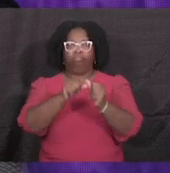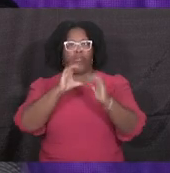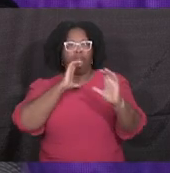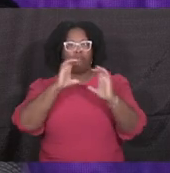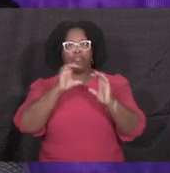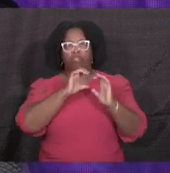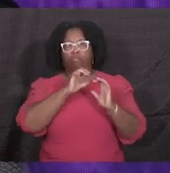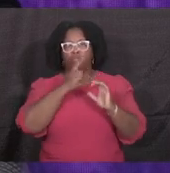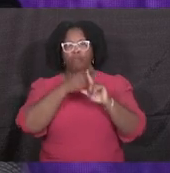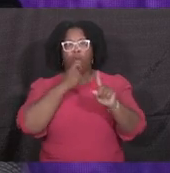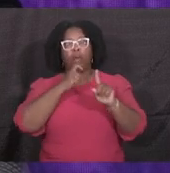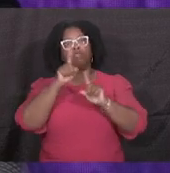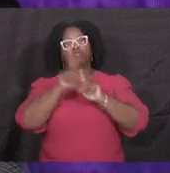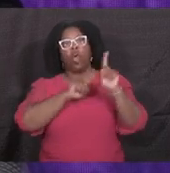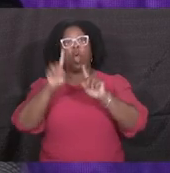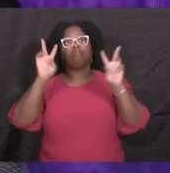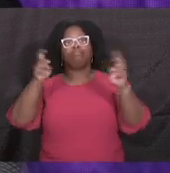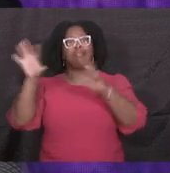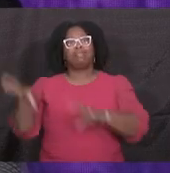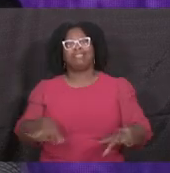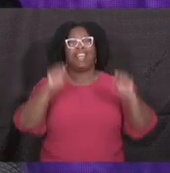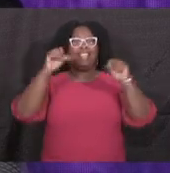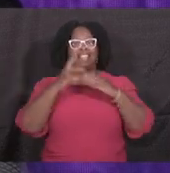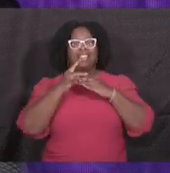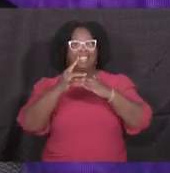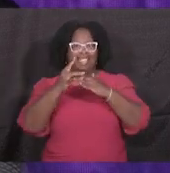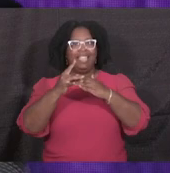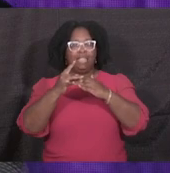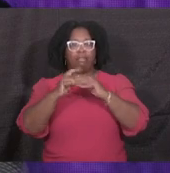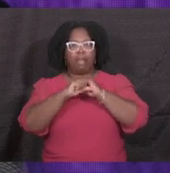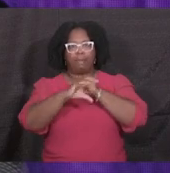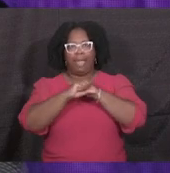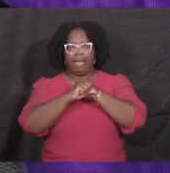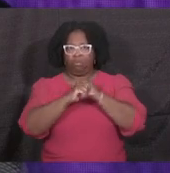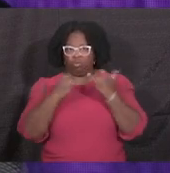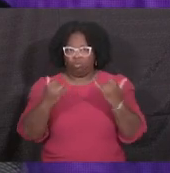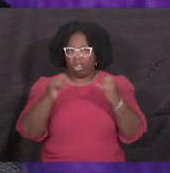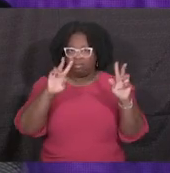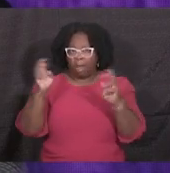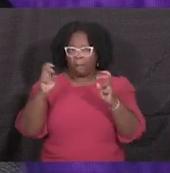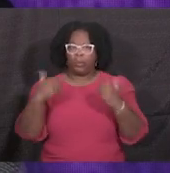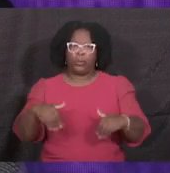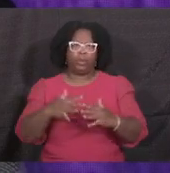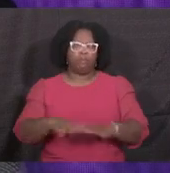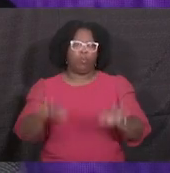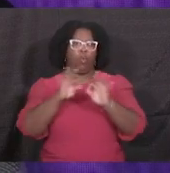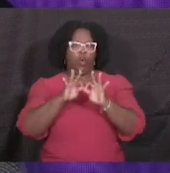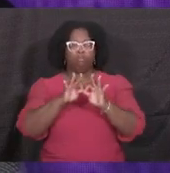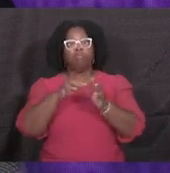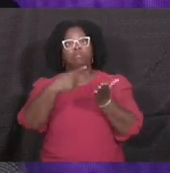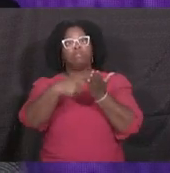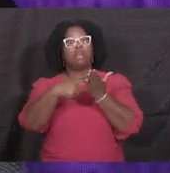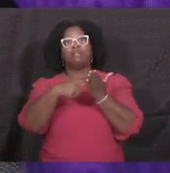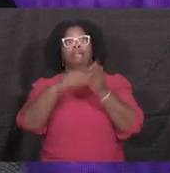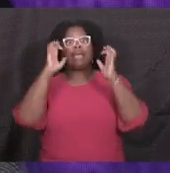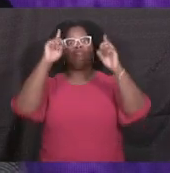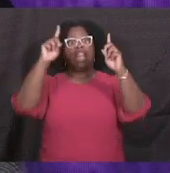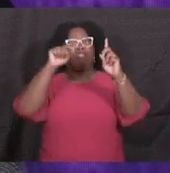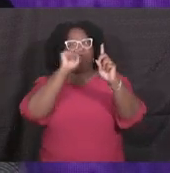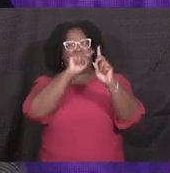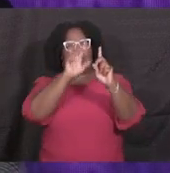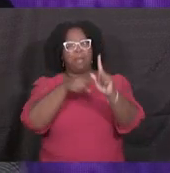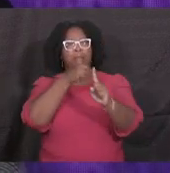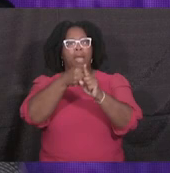from Starz's Take the Lead campaign. Today's panel topic, super important. We're going to be discussing the impact of education on